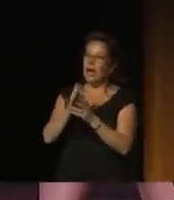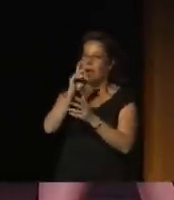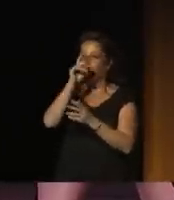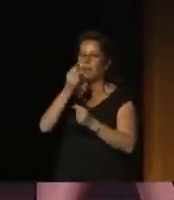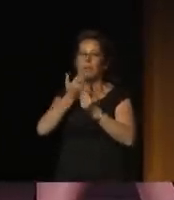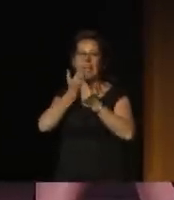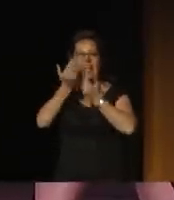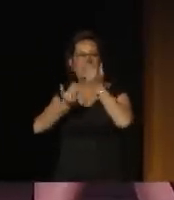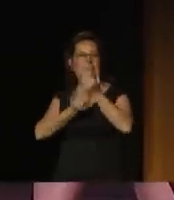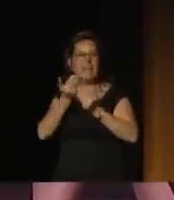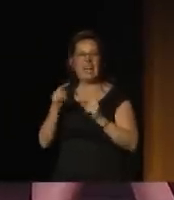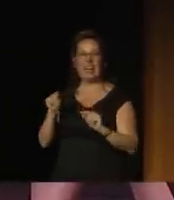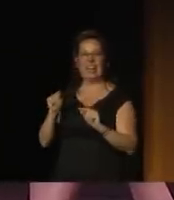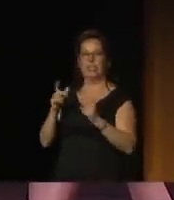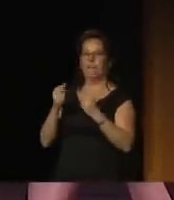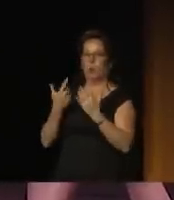readers, because